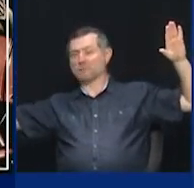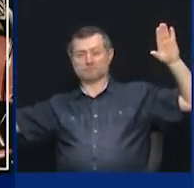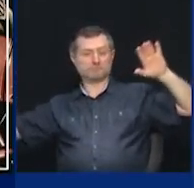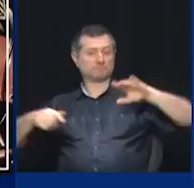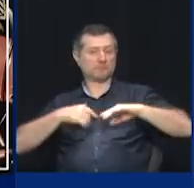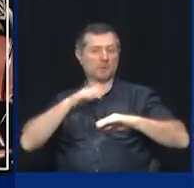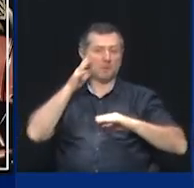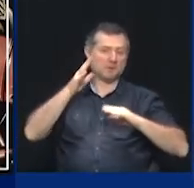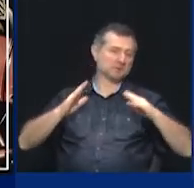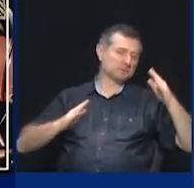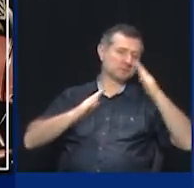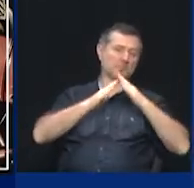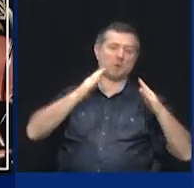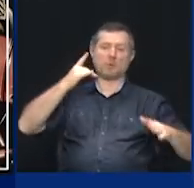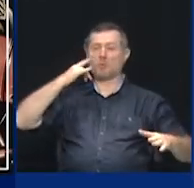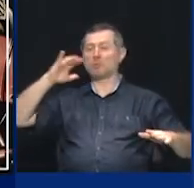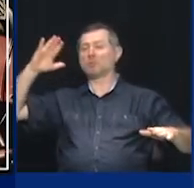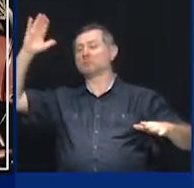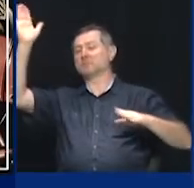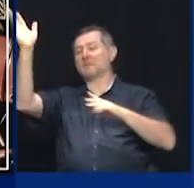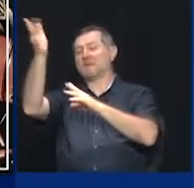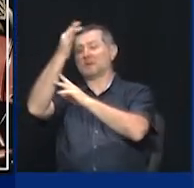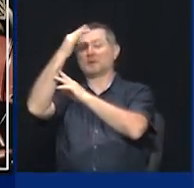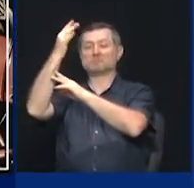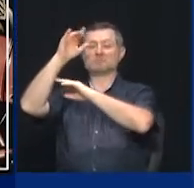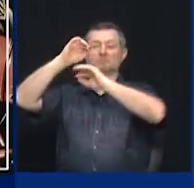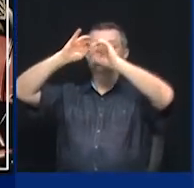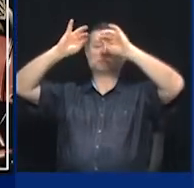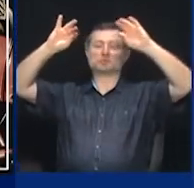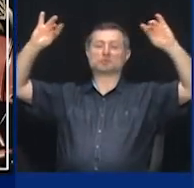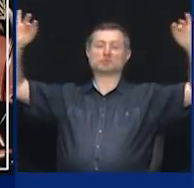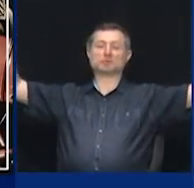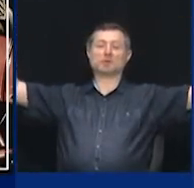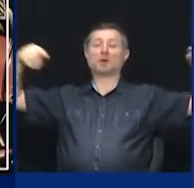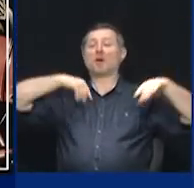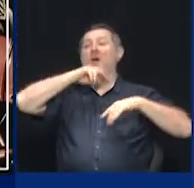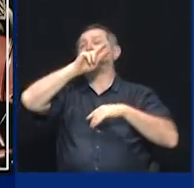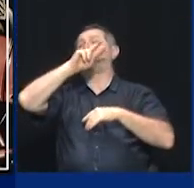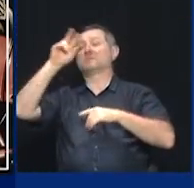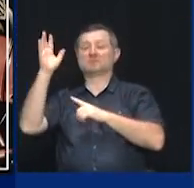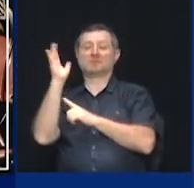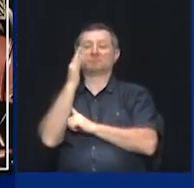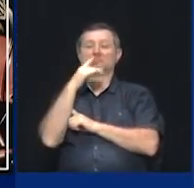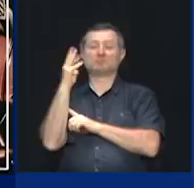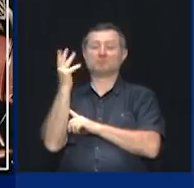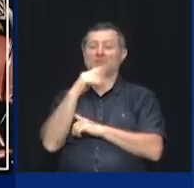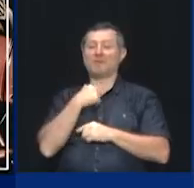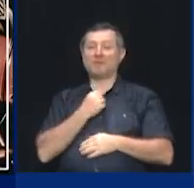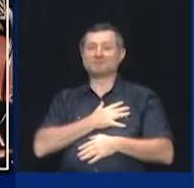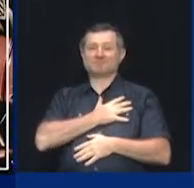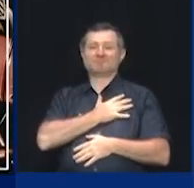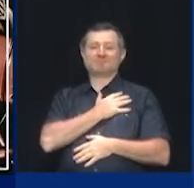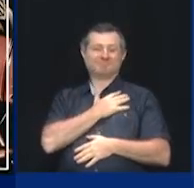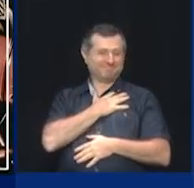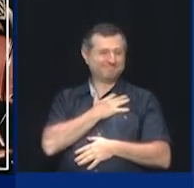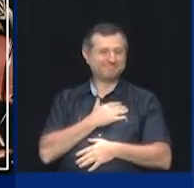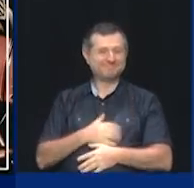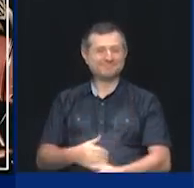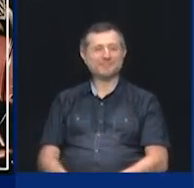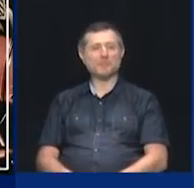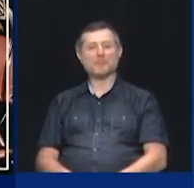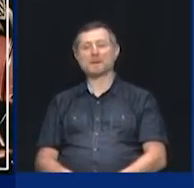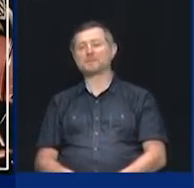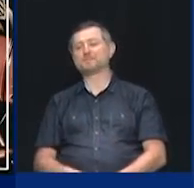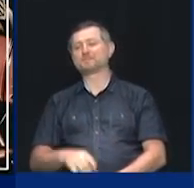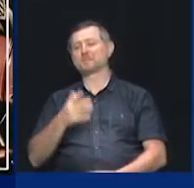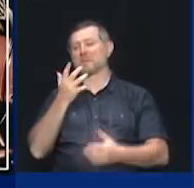wall. Little gold, shiny leaf. And then we put a big name across